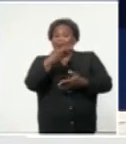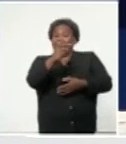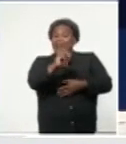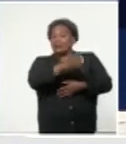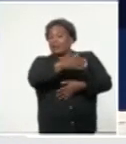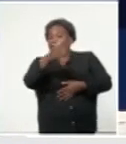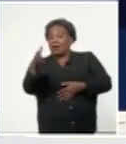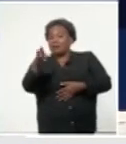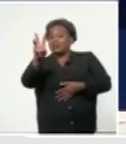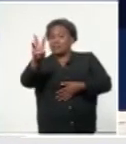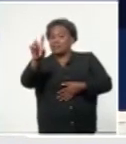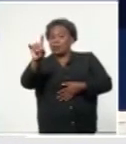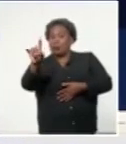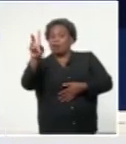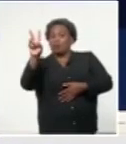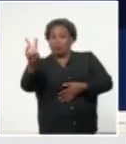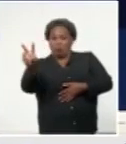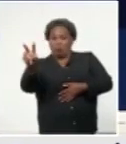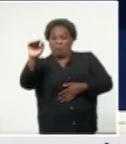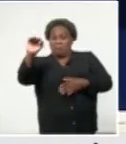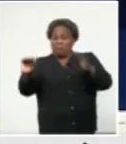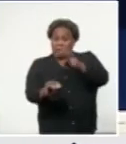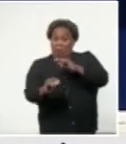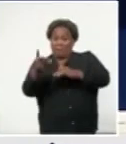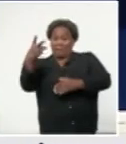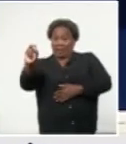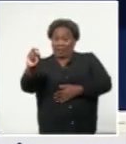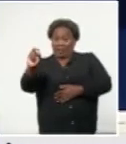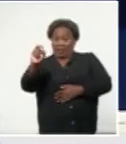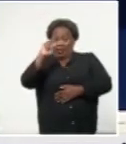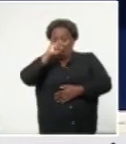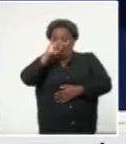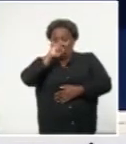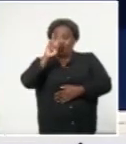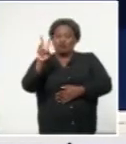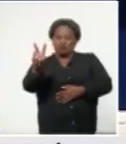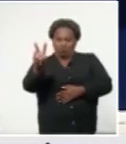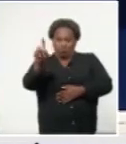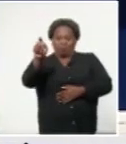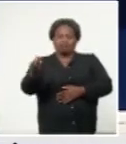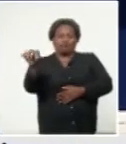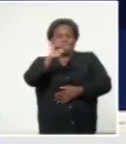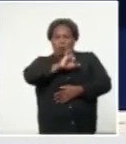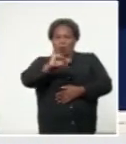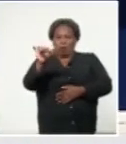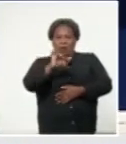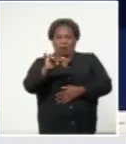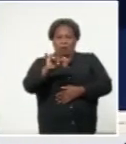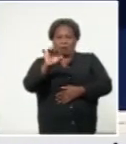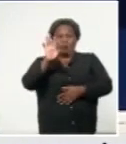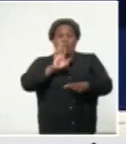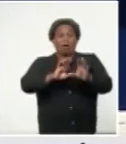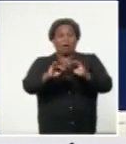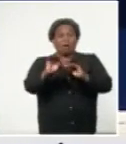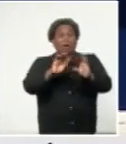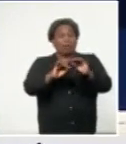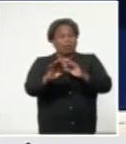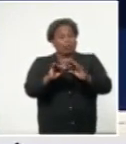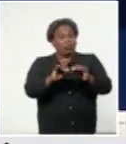years of age, 2 cases, and under 20 years, 2 cases. We have